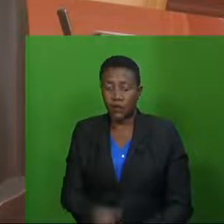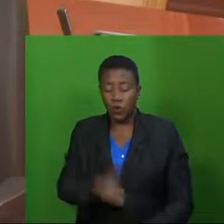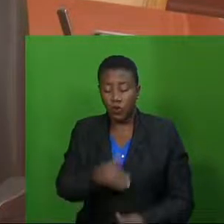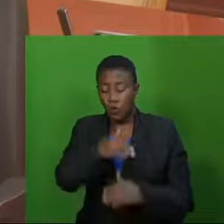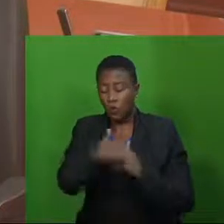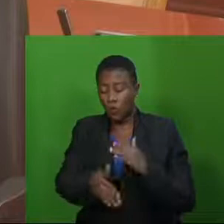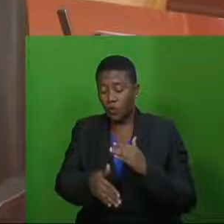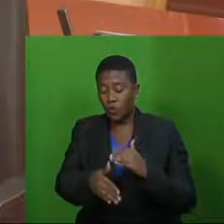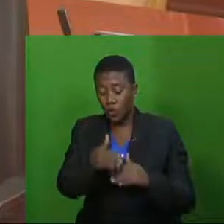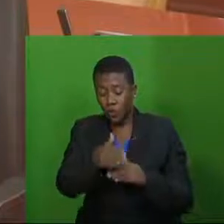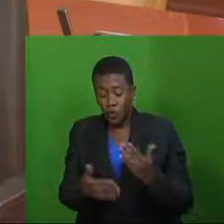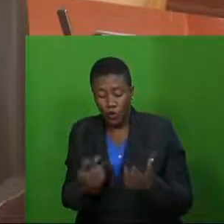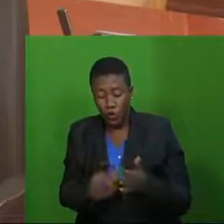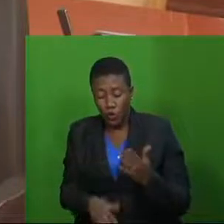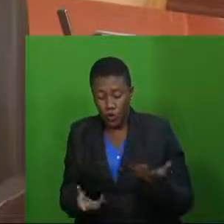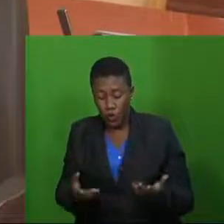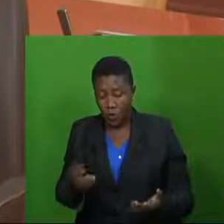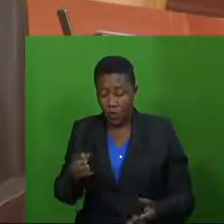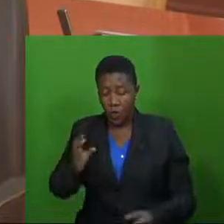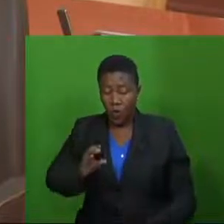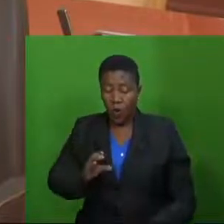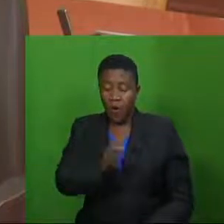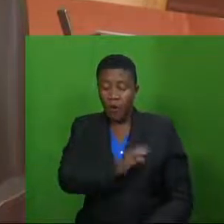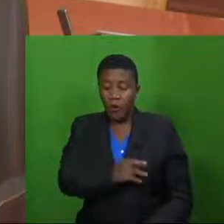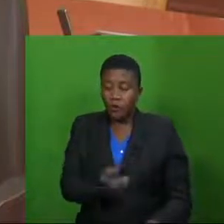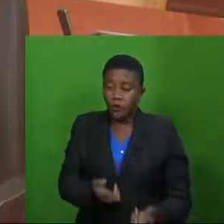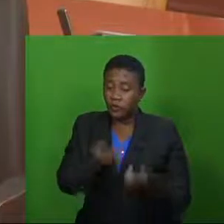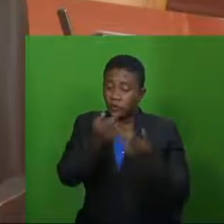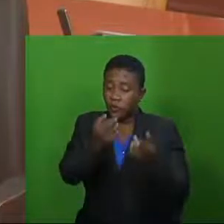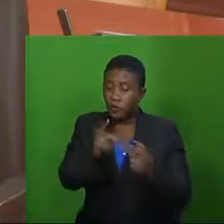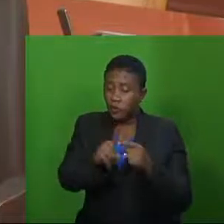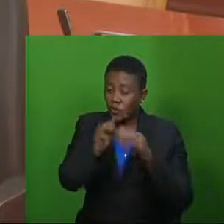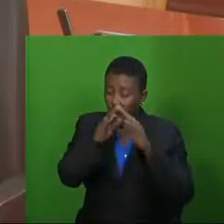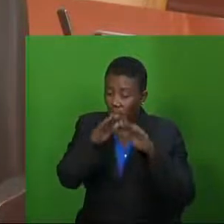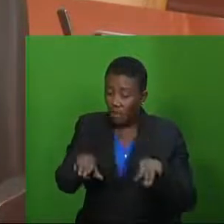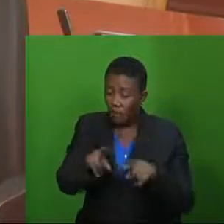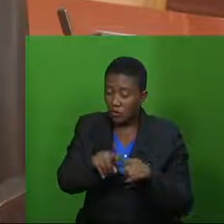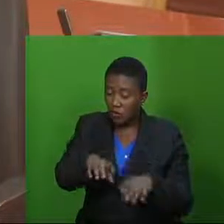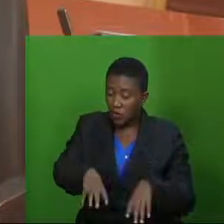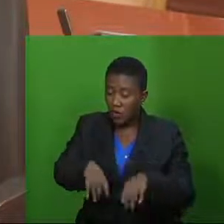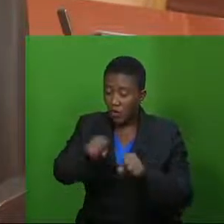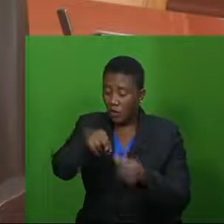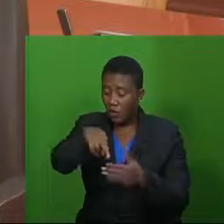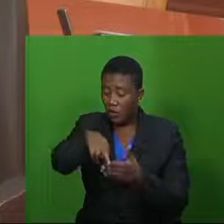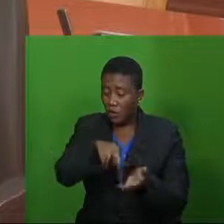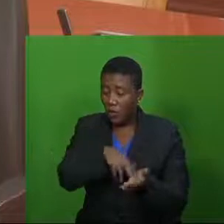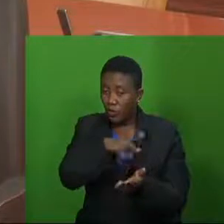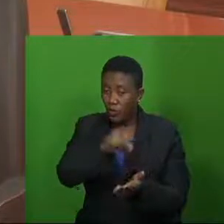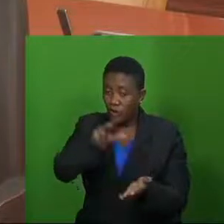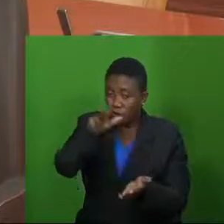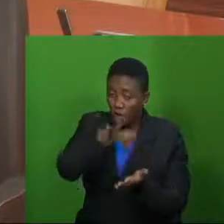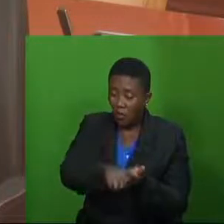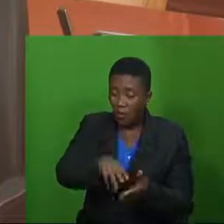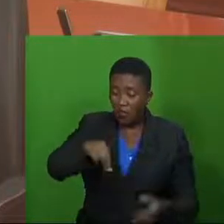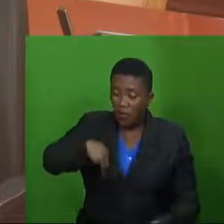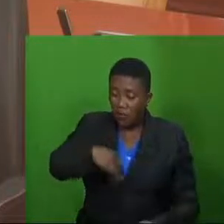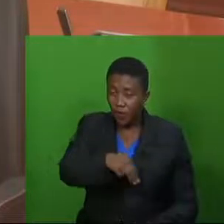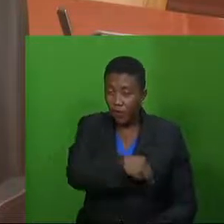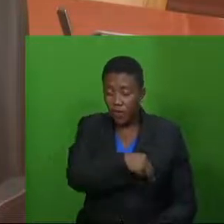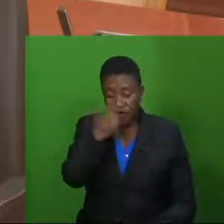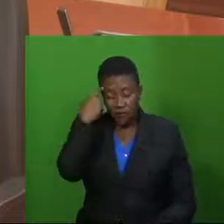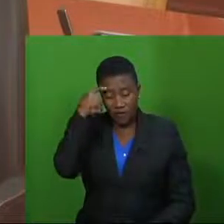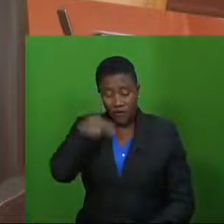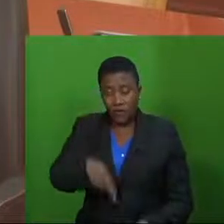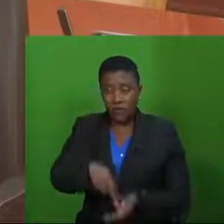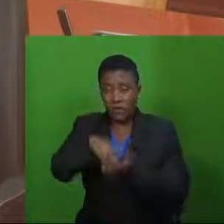the committee respectfully recommends to the House to adopt this report and approve the membership of the Standing Orders Committee of